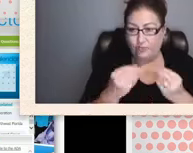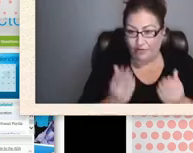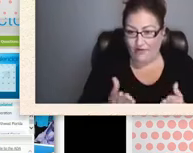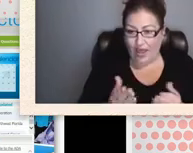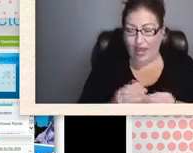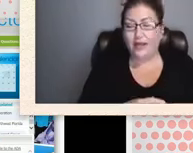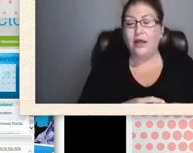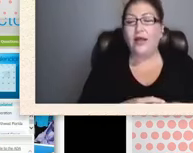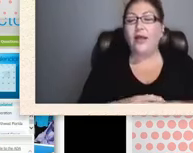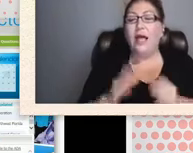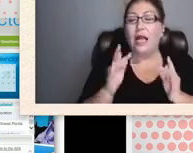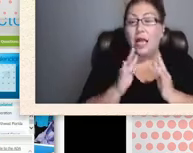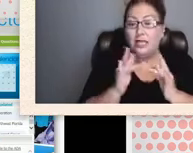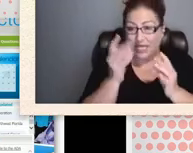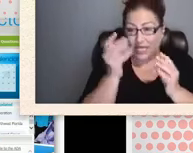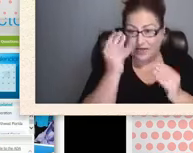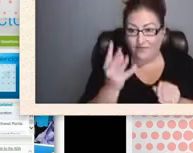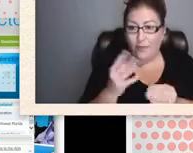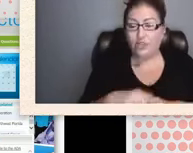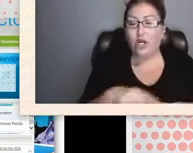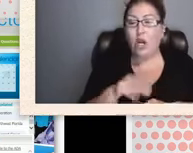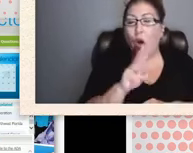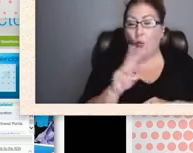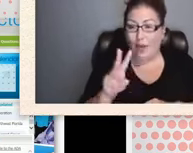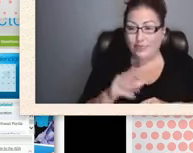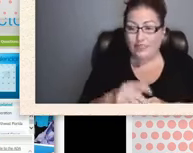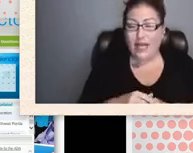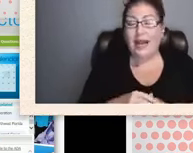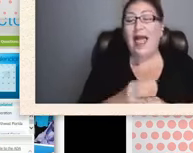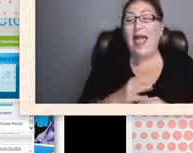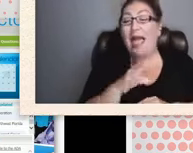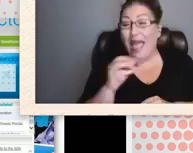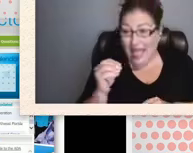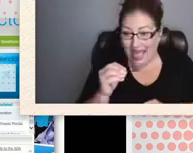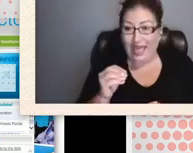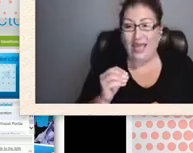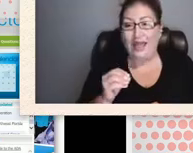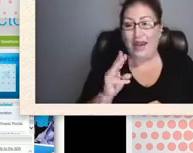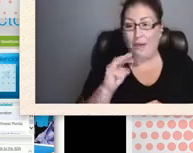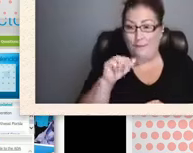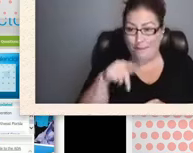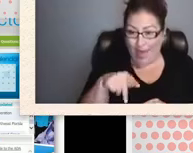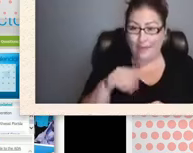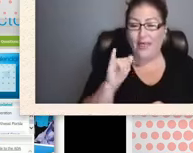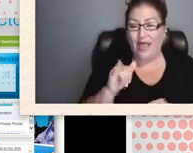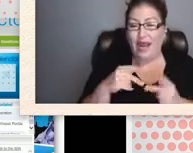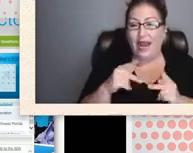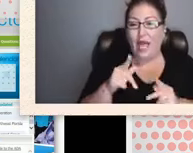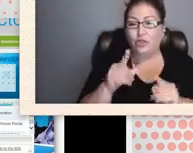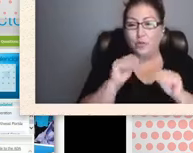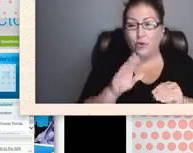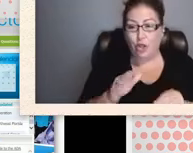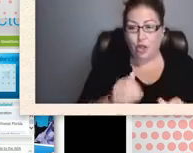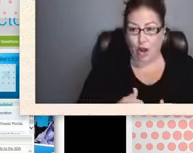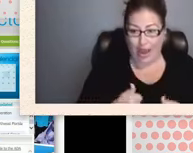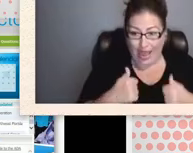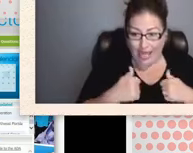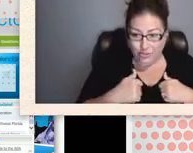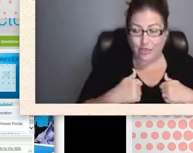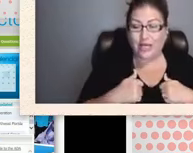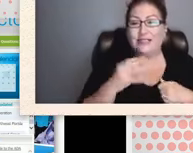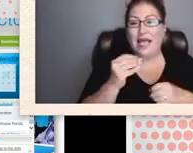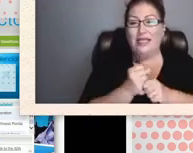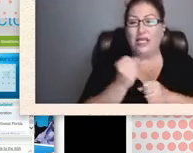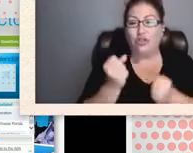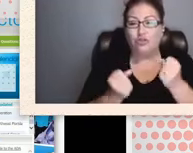contact information, a website, and a Google Map, which allows you to input your home address and get driving directions to